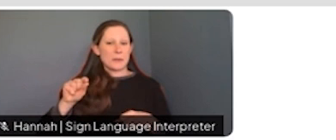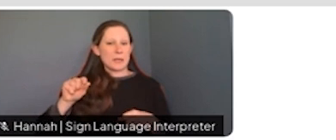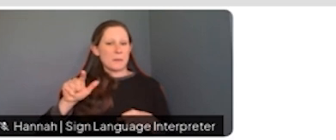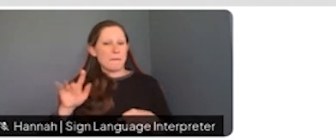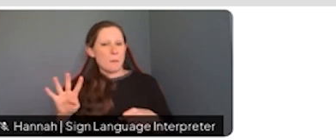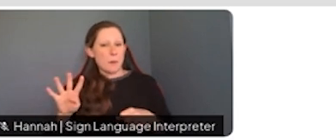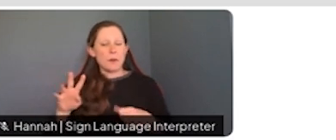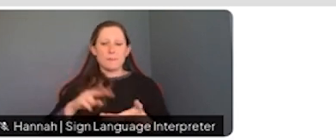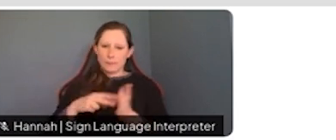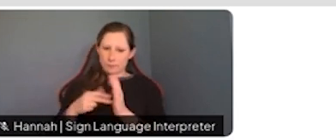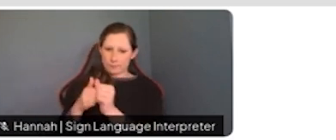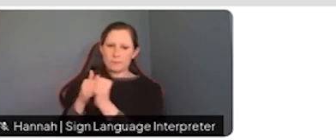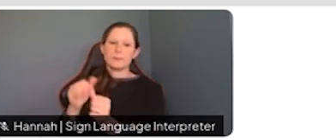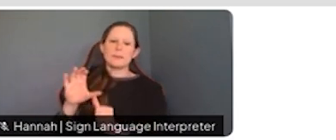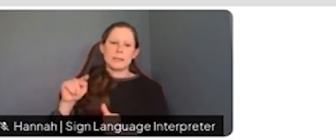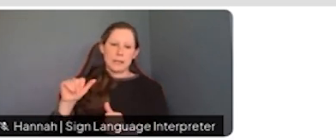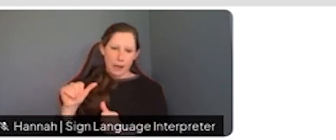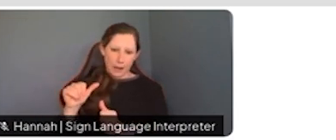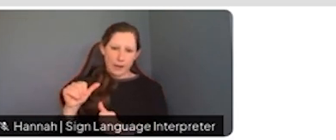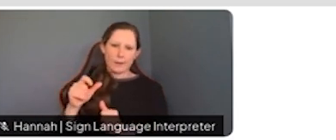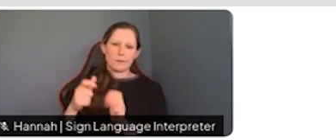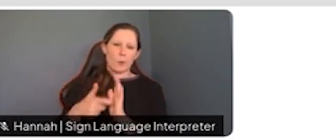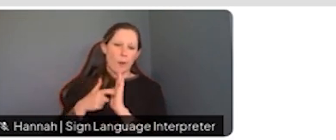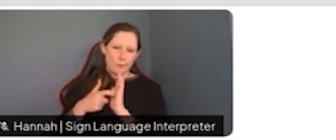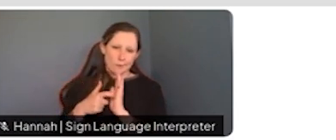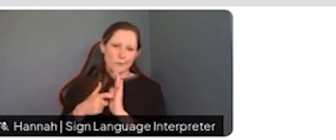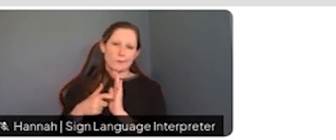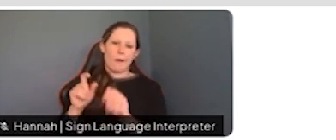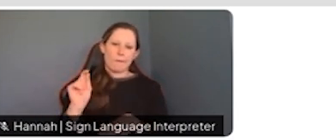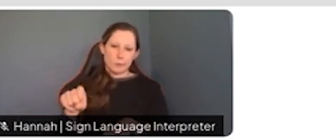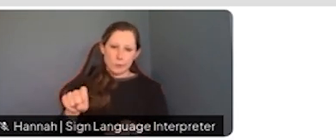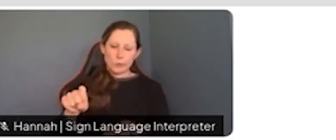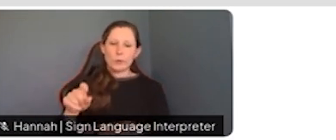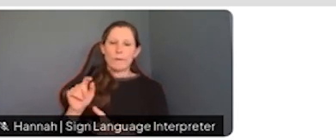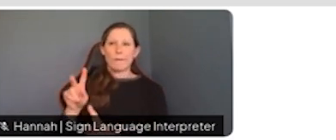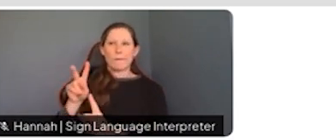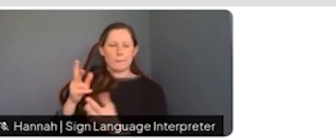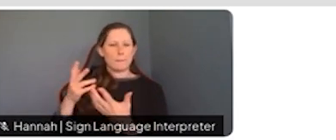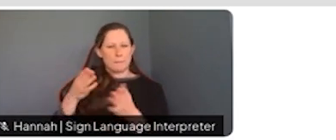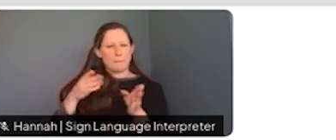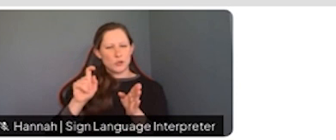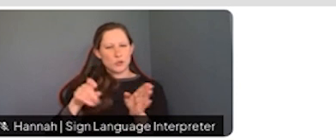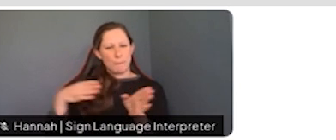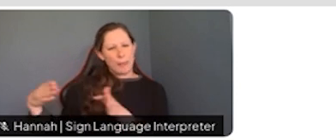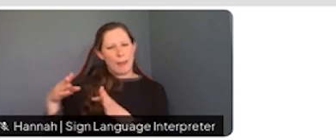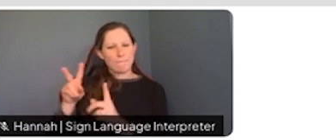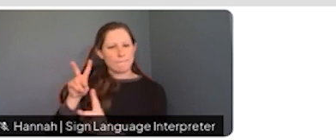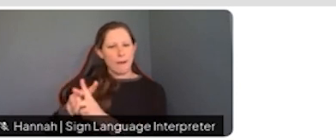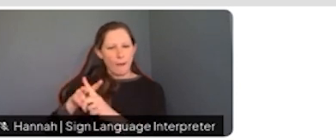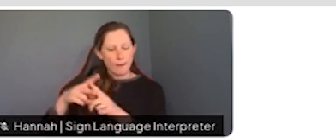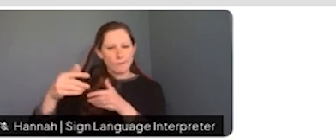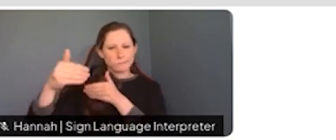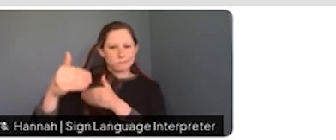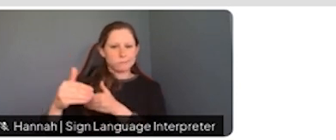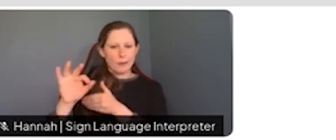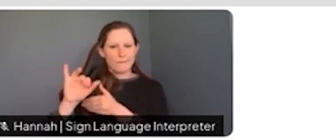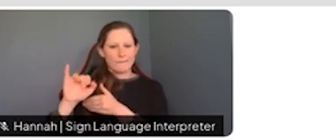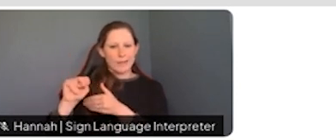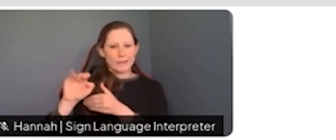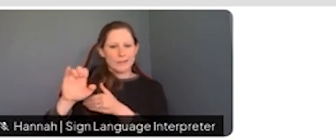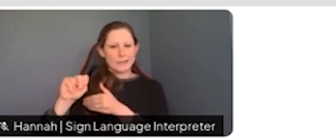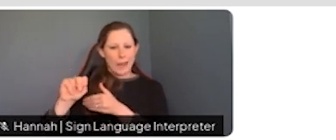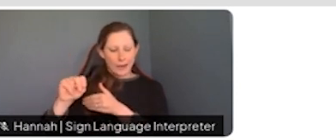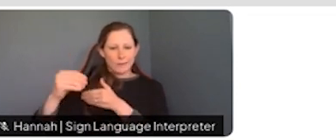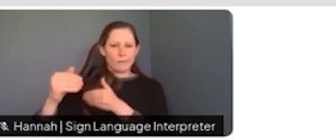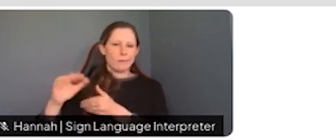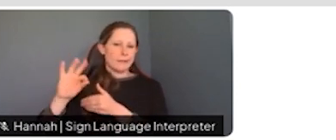you are bound by the CTA's filing requirements. You should plan to file your reporting requirements with FinCEN within 90